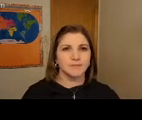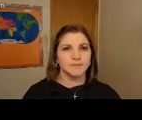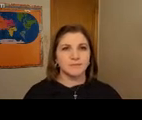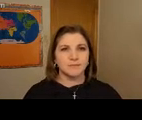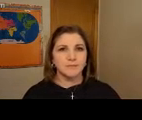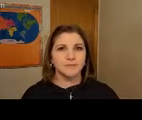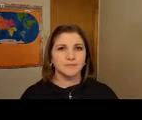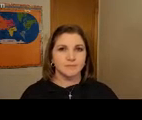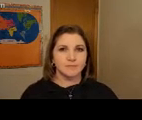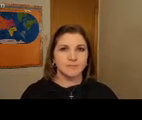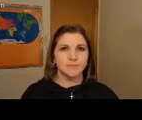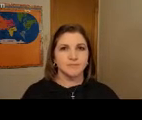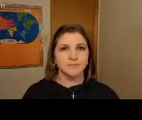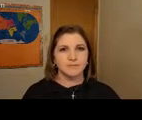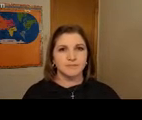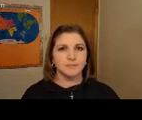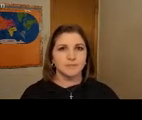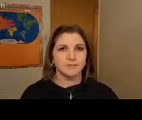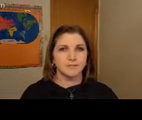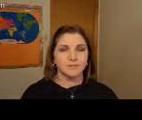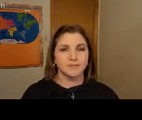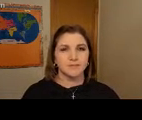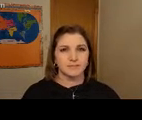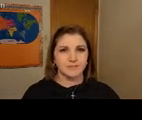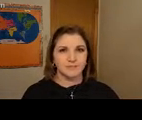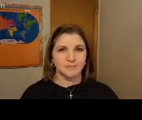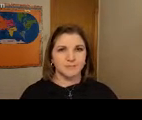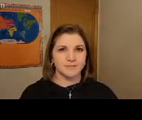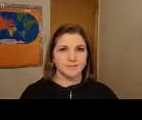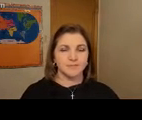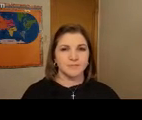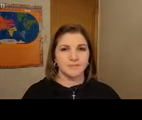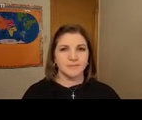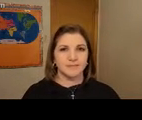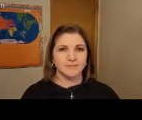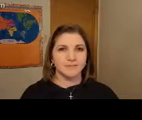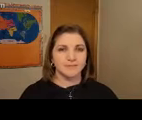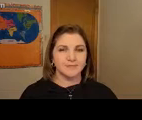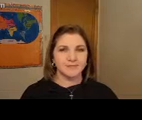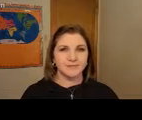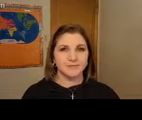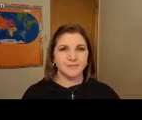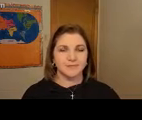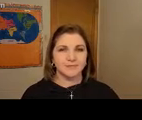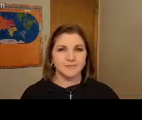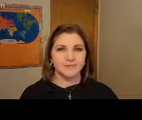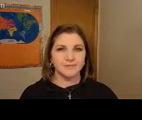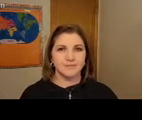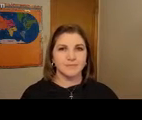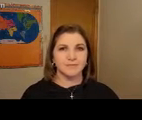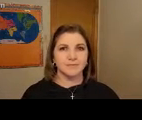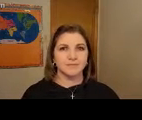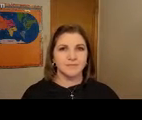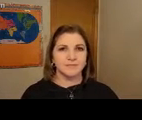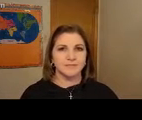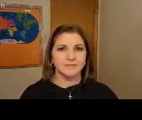how they're different, let's contrast. Most wolves have longer teeth, and that's a fact. If a wolf gets sick, there's